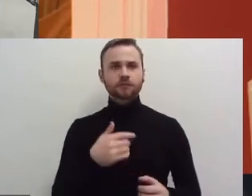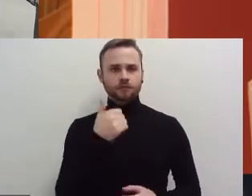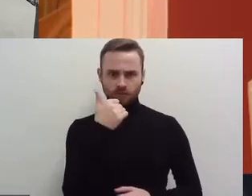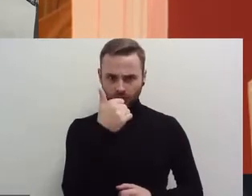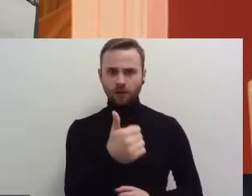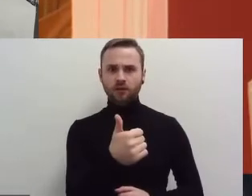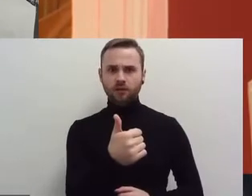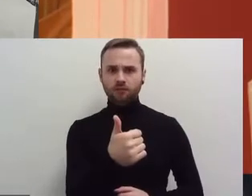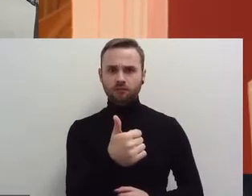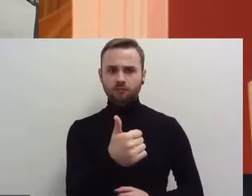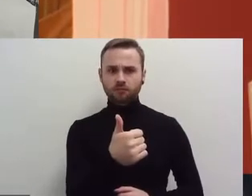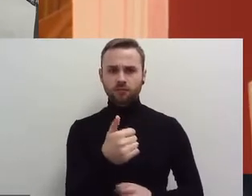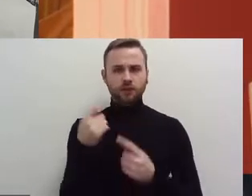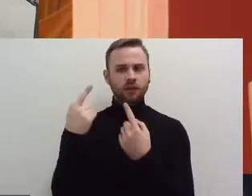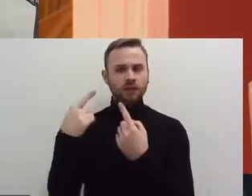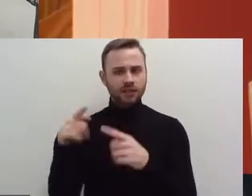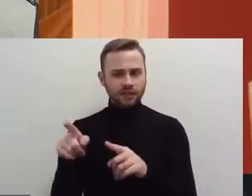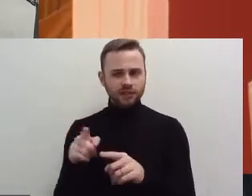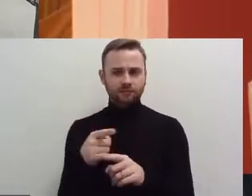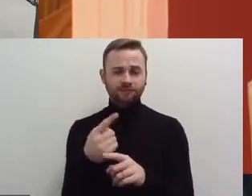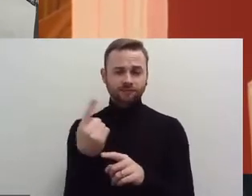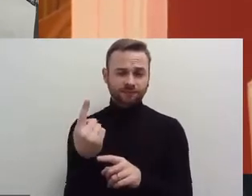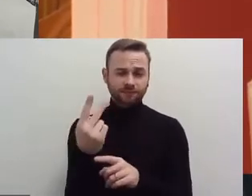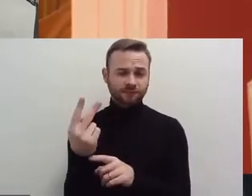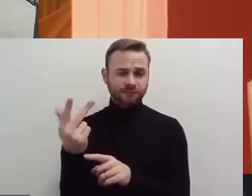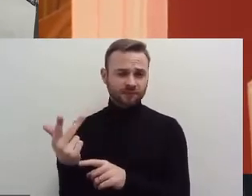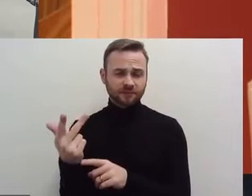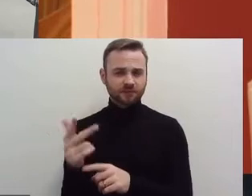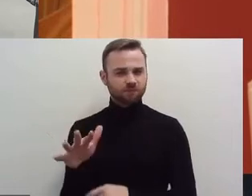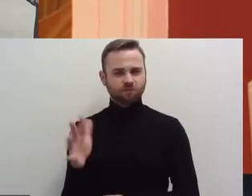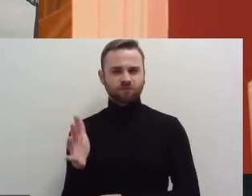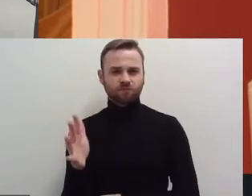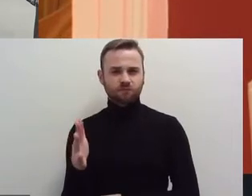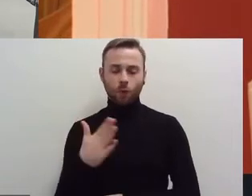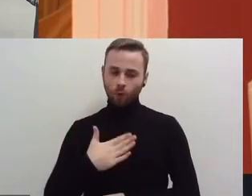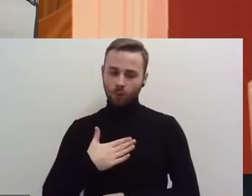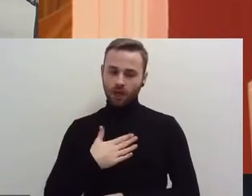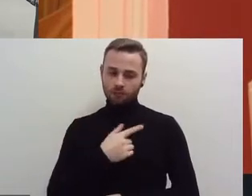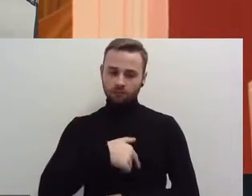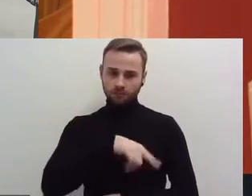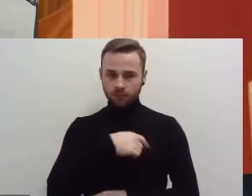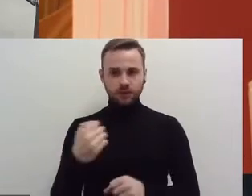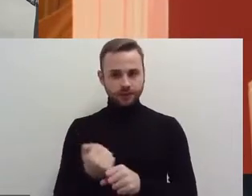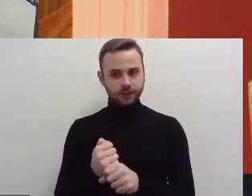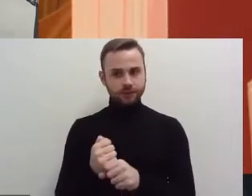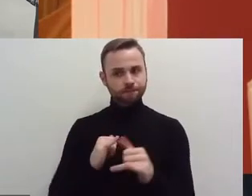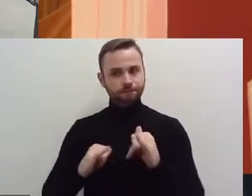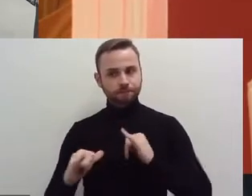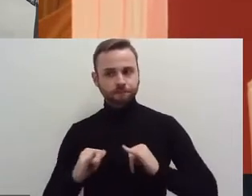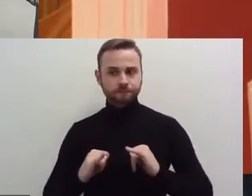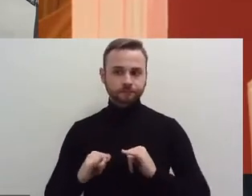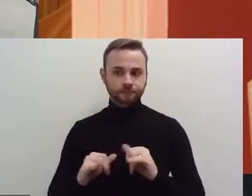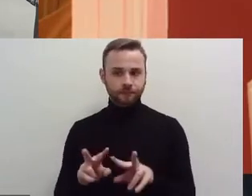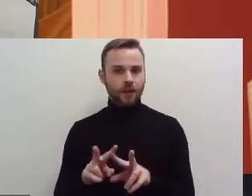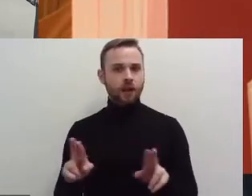so good ones, and we need to treat them as equals. But I think that's outdated